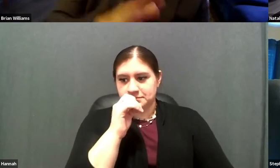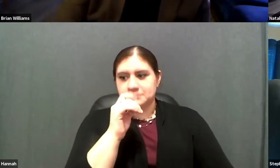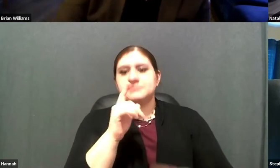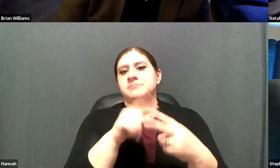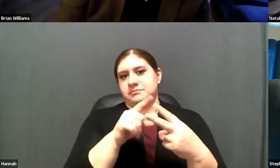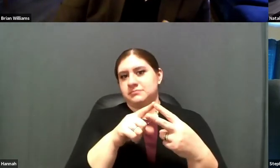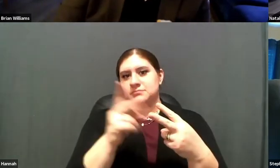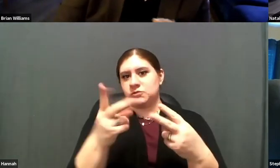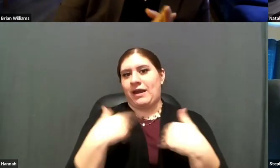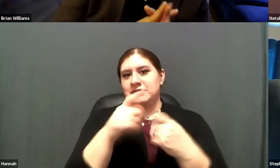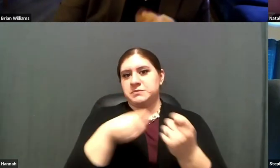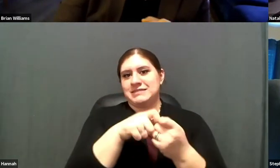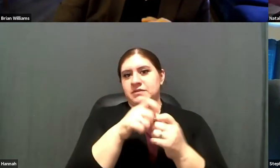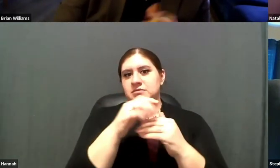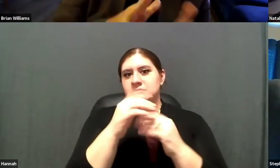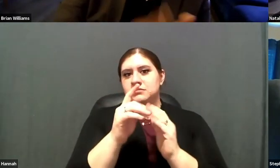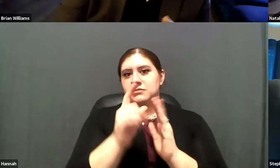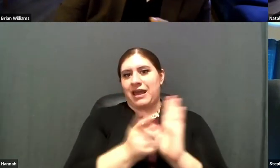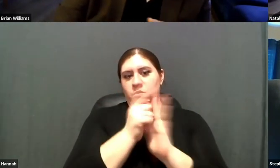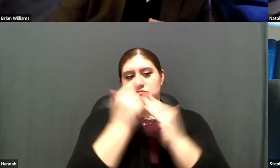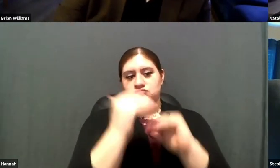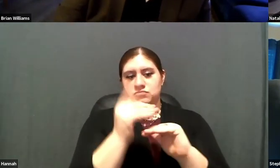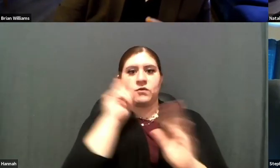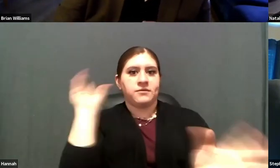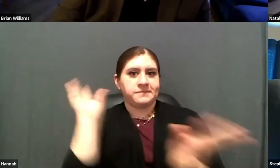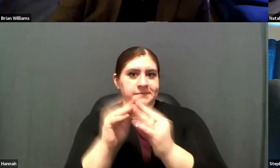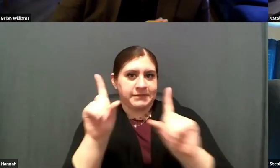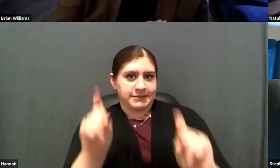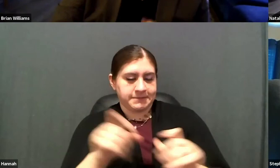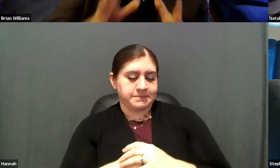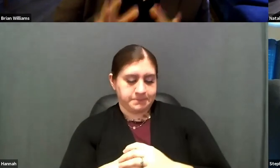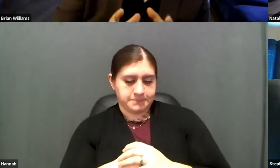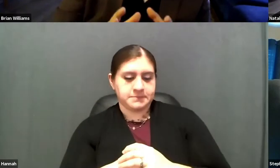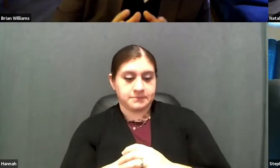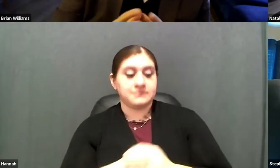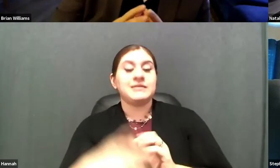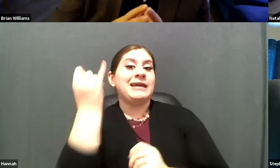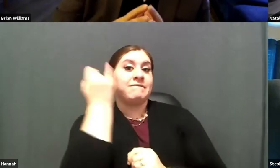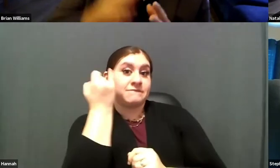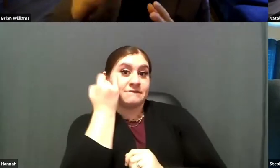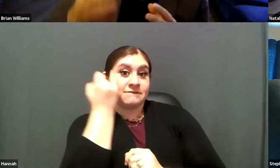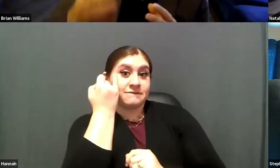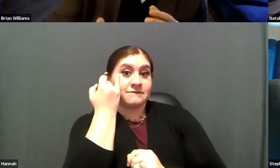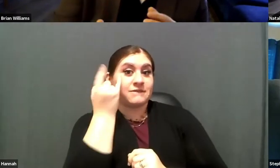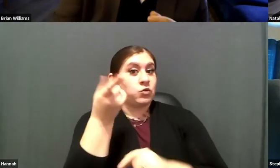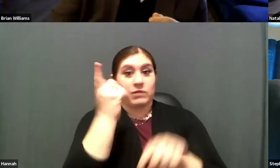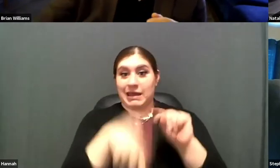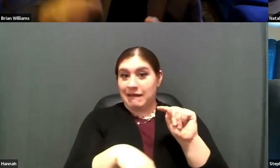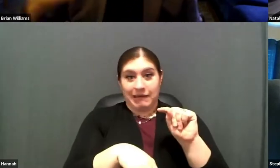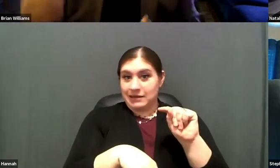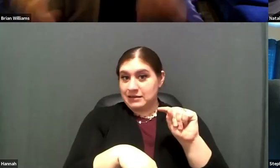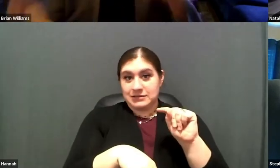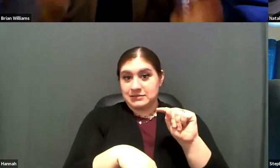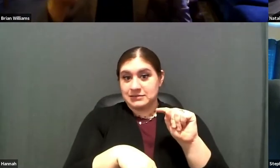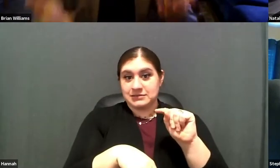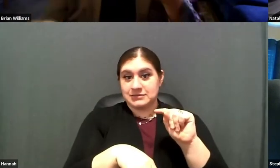But you're given a certain amount of time on the comprehensive exams. If you're unable to